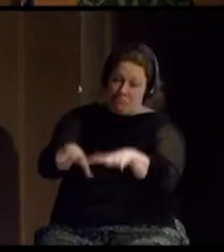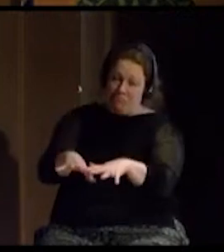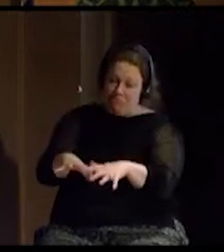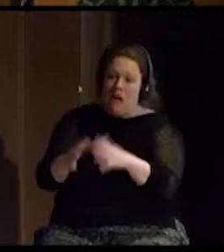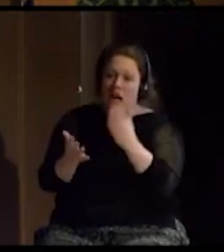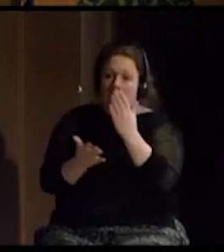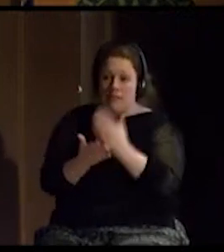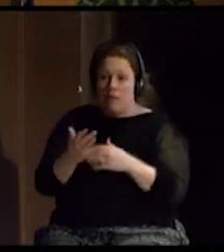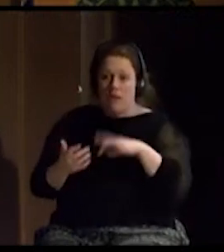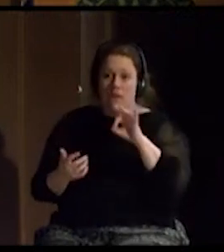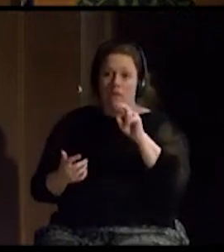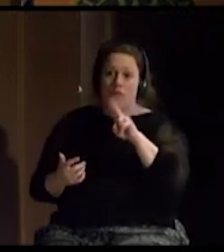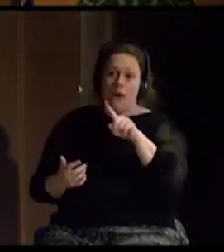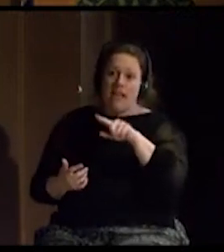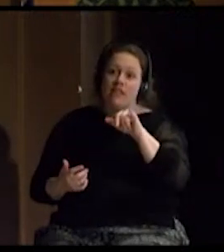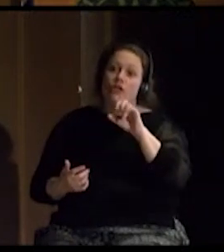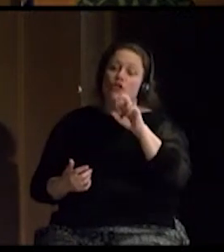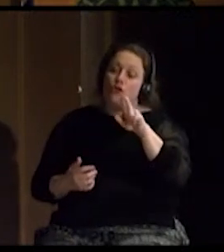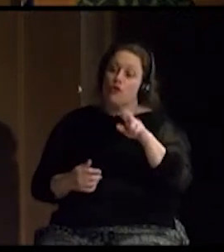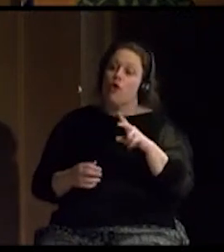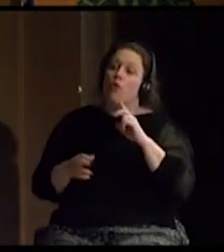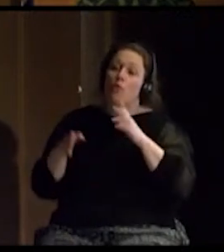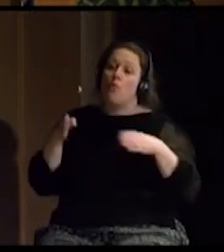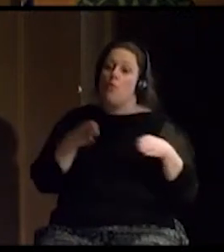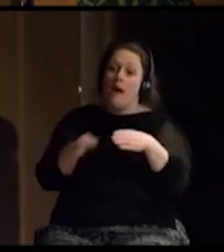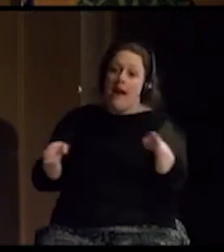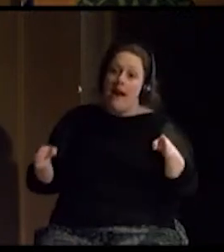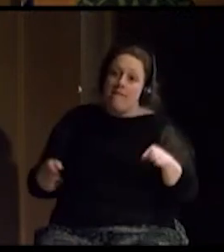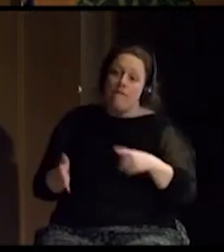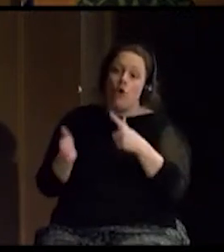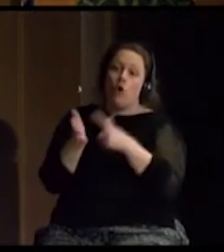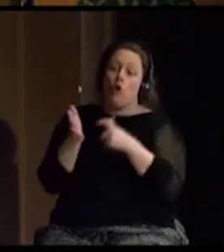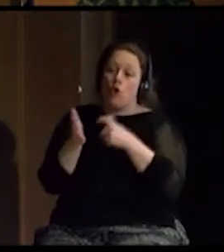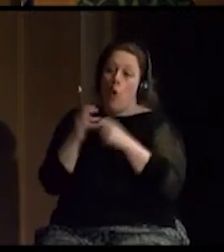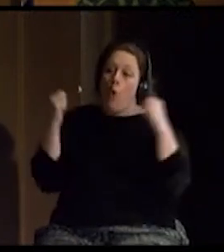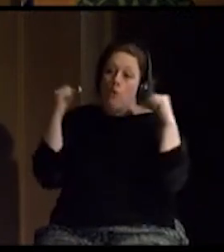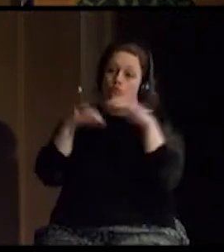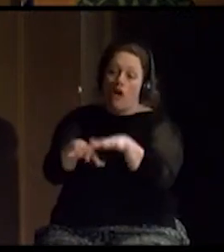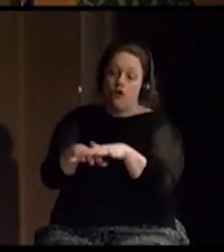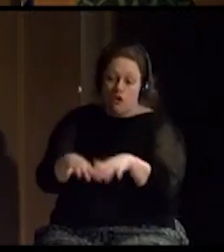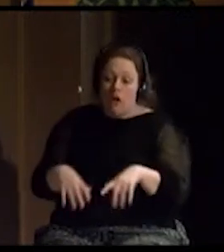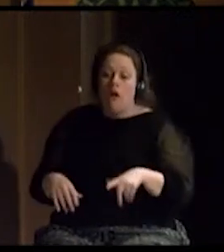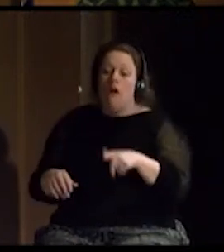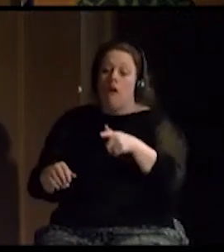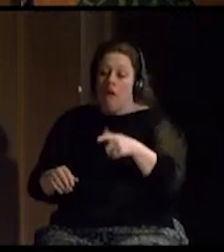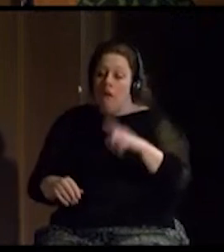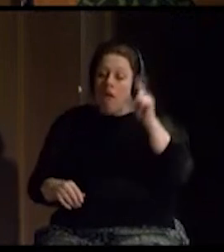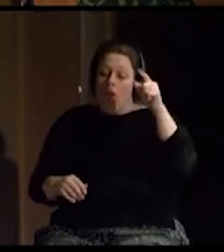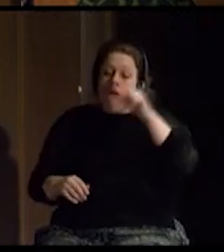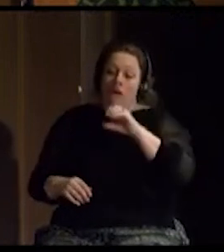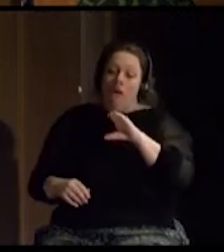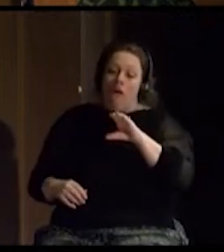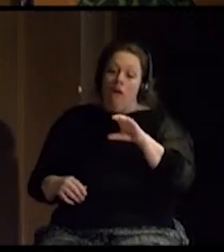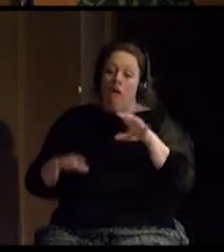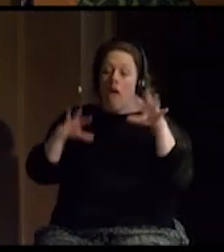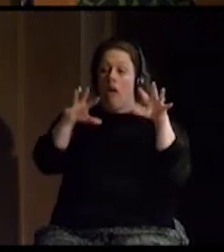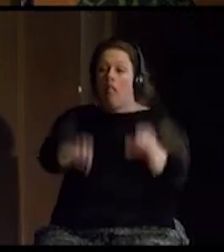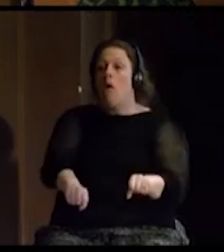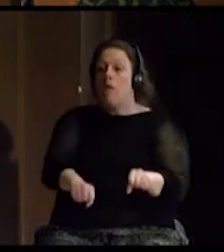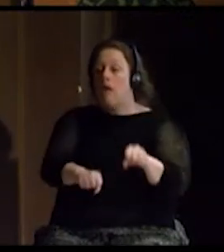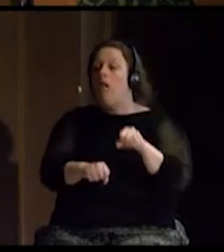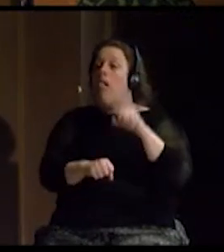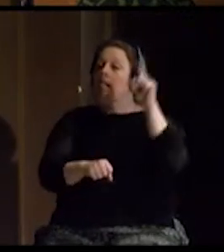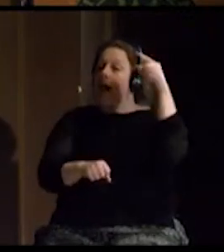Fraser River gold rush, and this had set off conflicts between the miners, the colonial governments, and the Indigenous